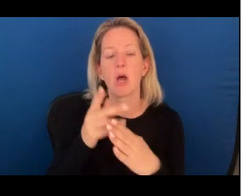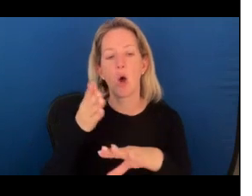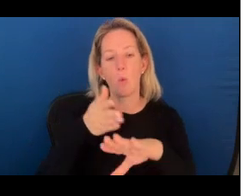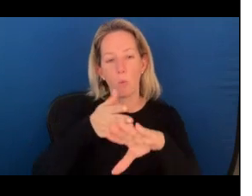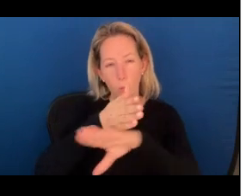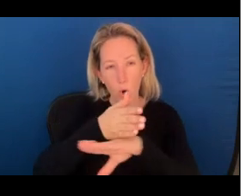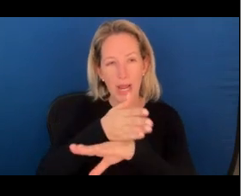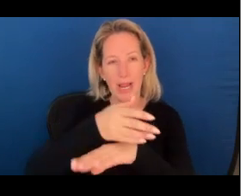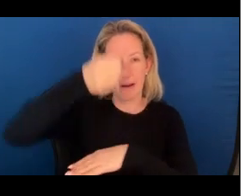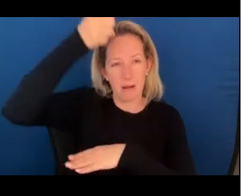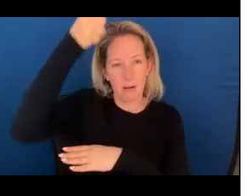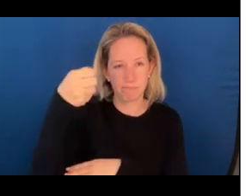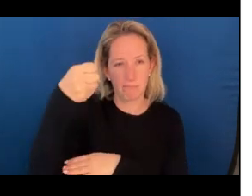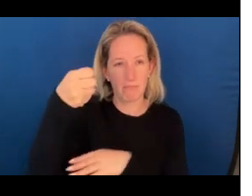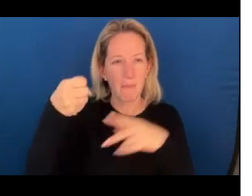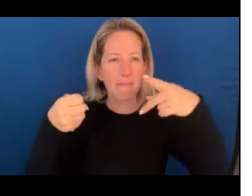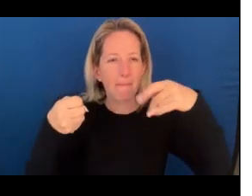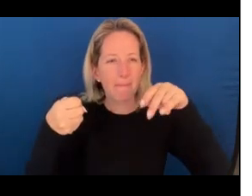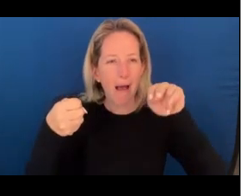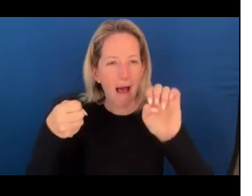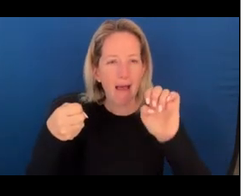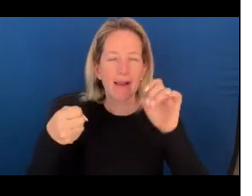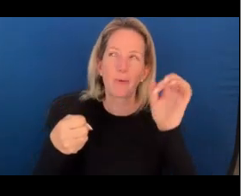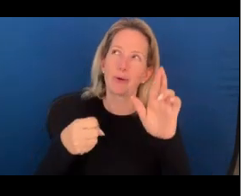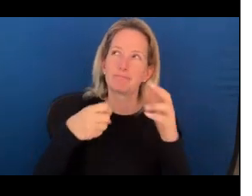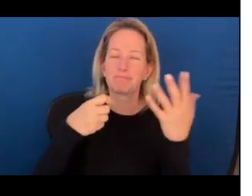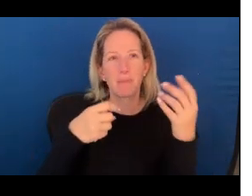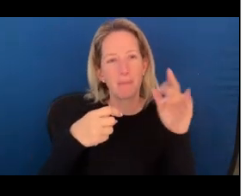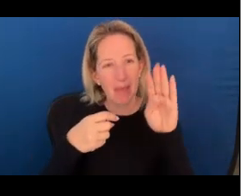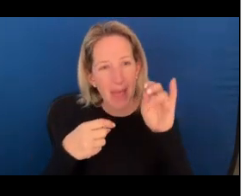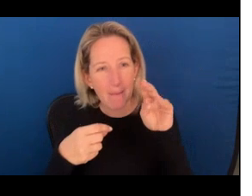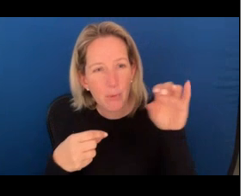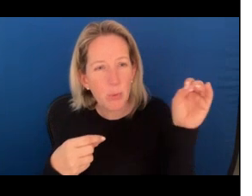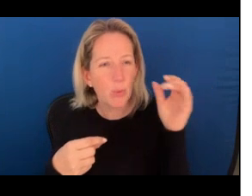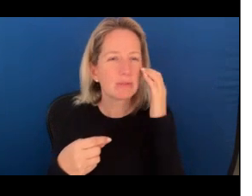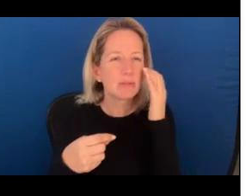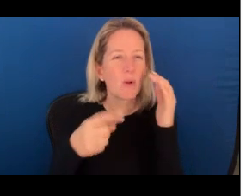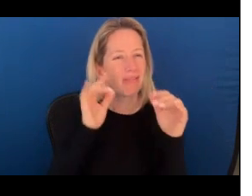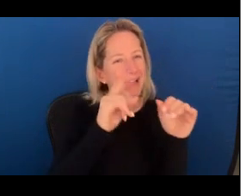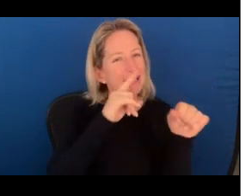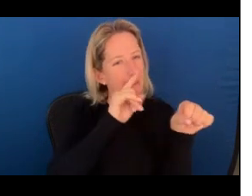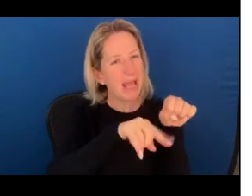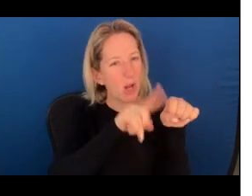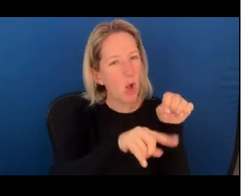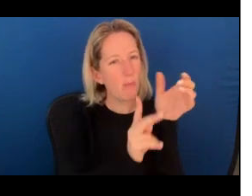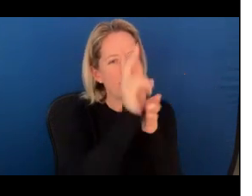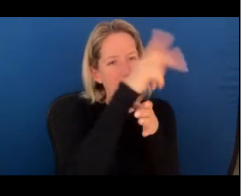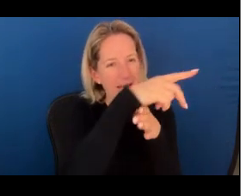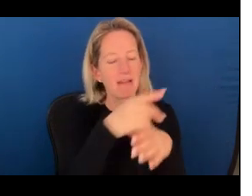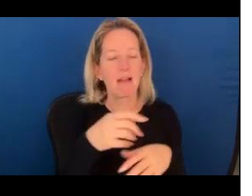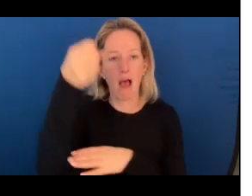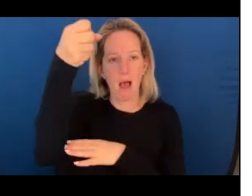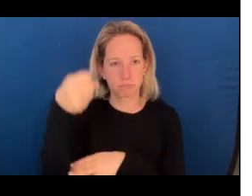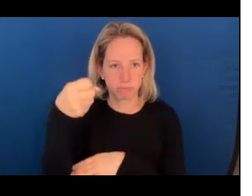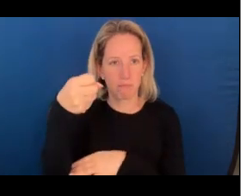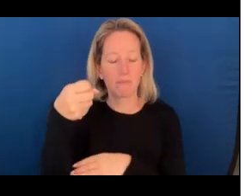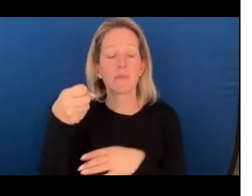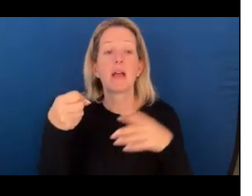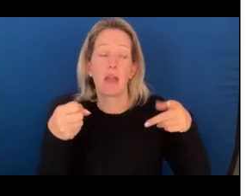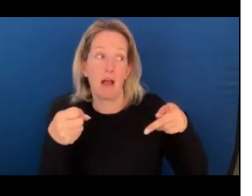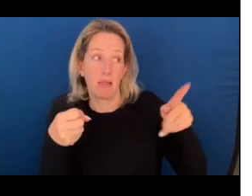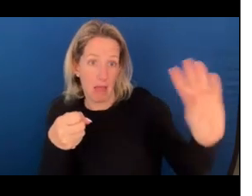are like pine survey stakes or like tomato stakes or even bamboo that they allow commercial harvesters in South Carolina